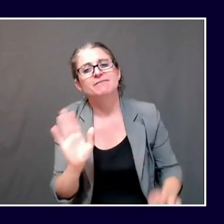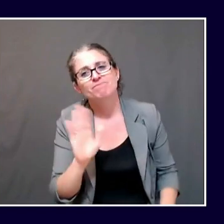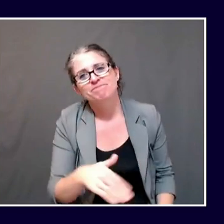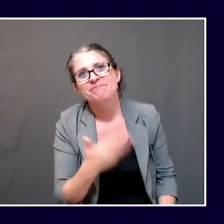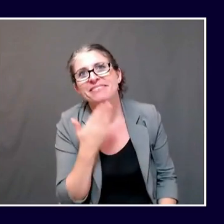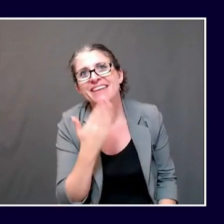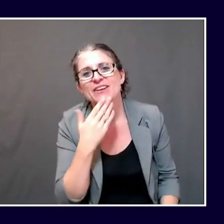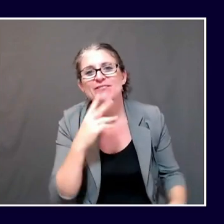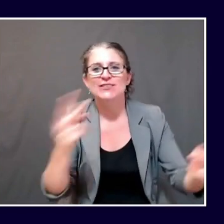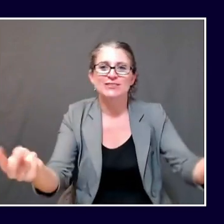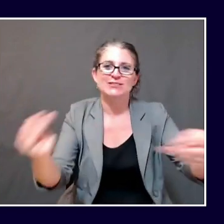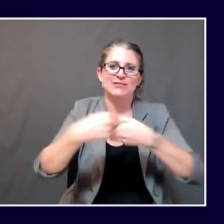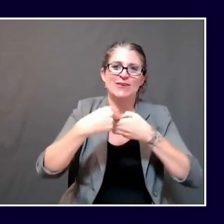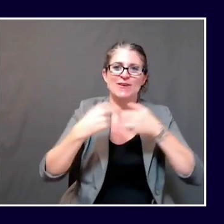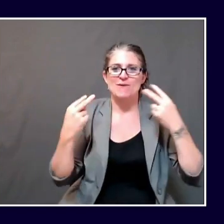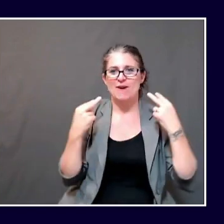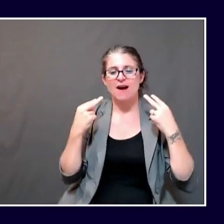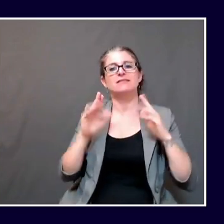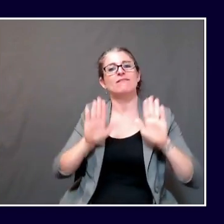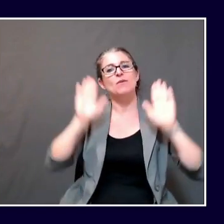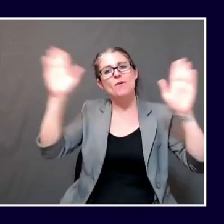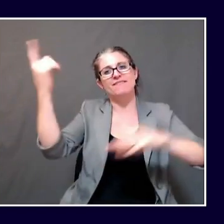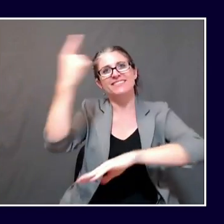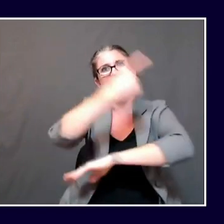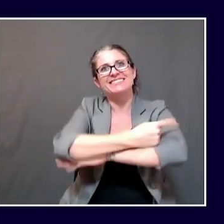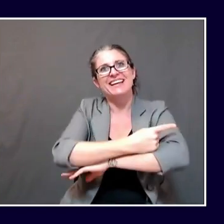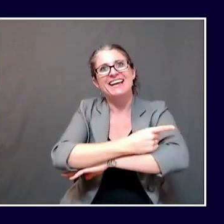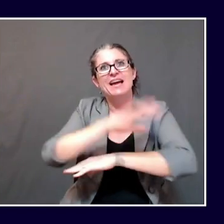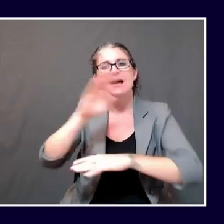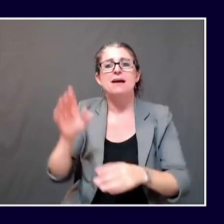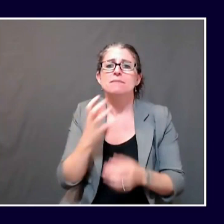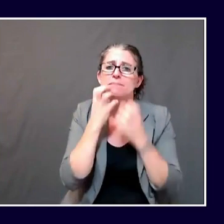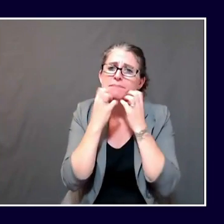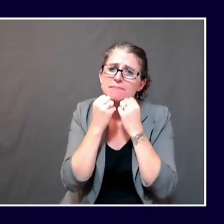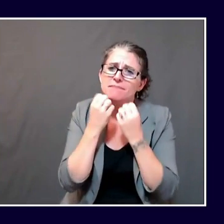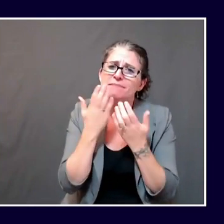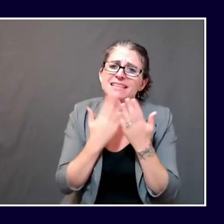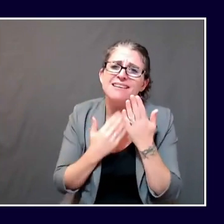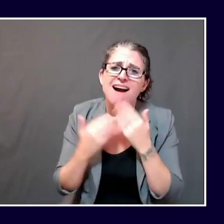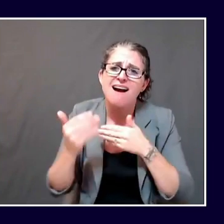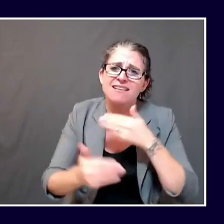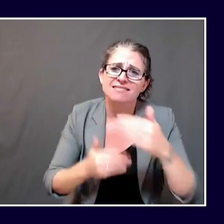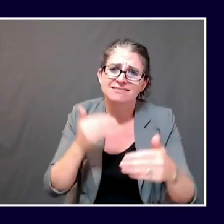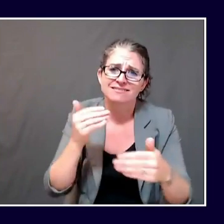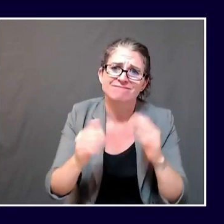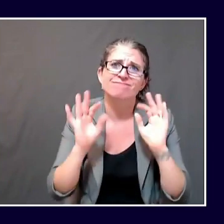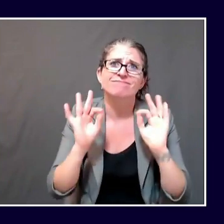great day. As always, please be kind, take care of one another. We'll talk again next week.